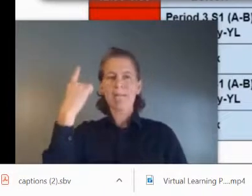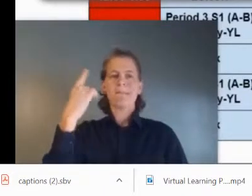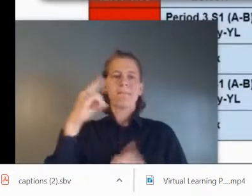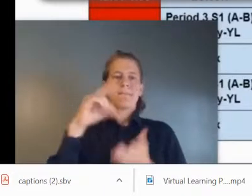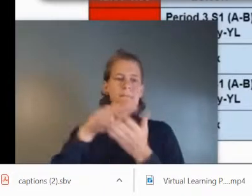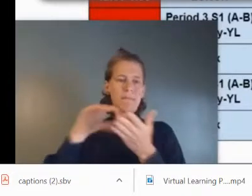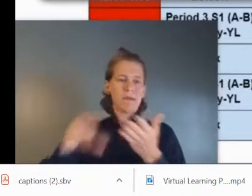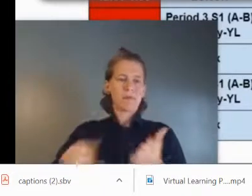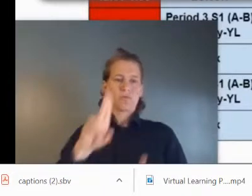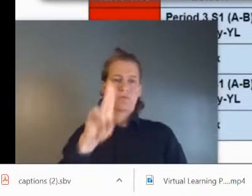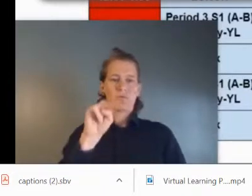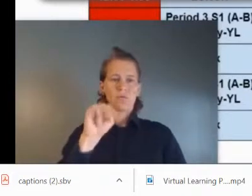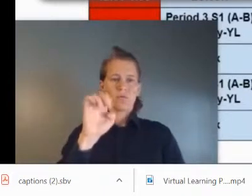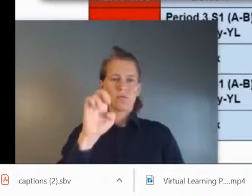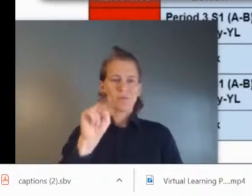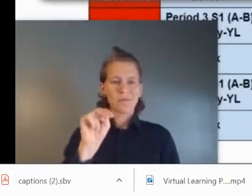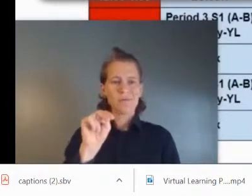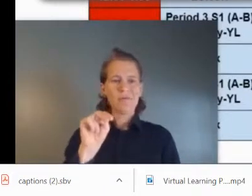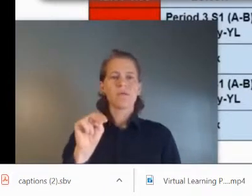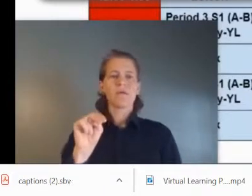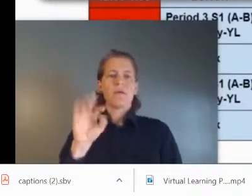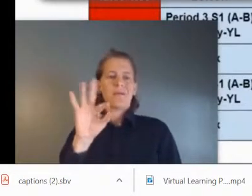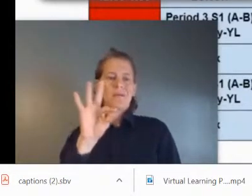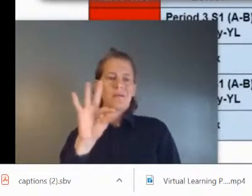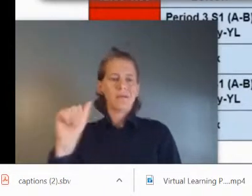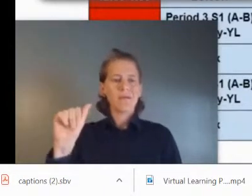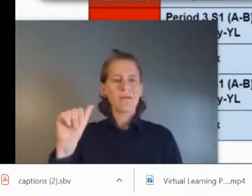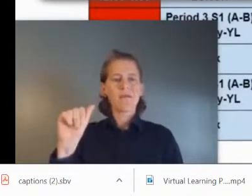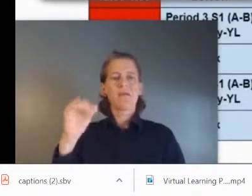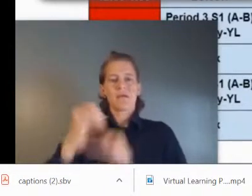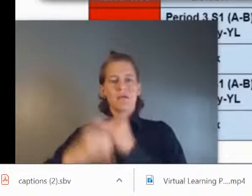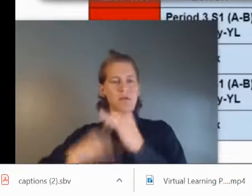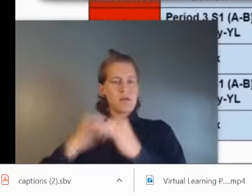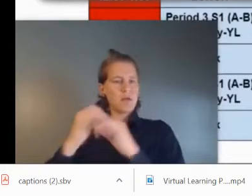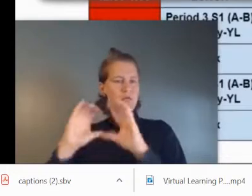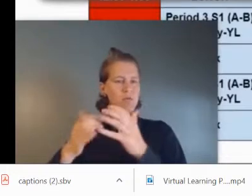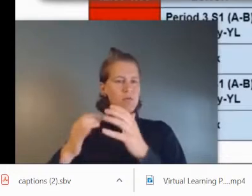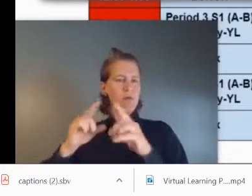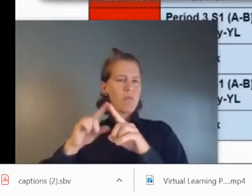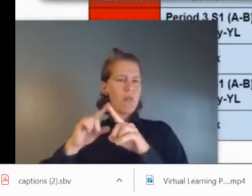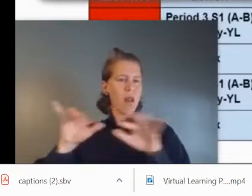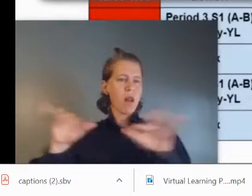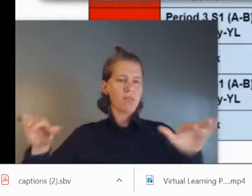Association, Future Farmers of America, International Club, and many others.